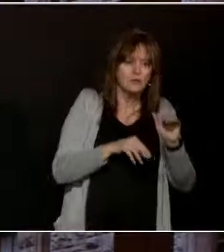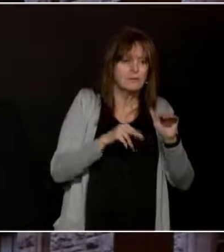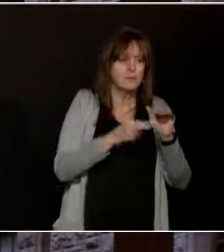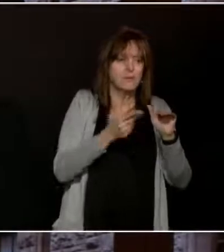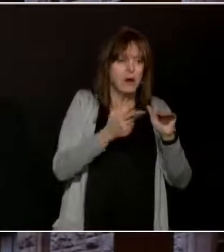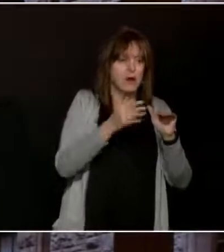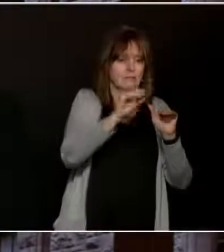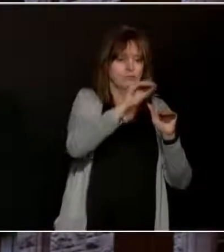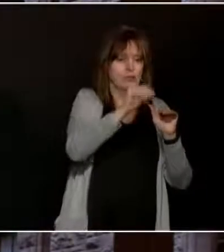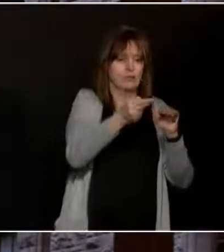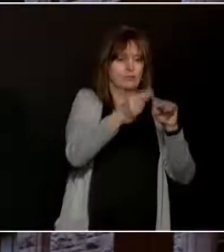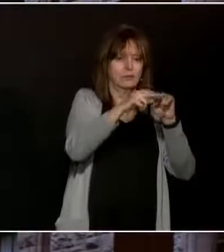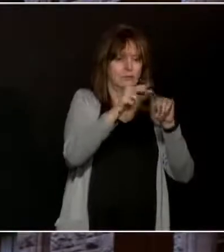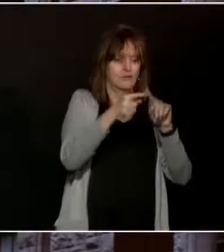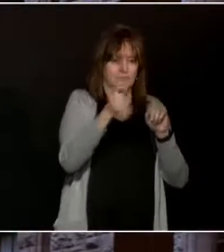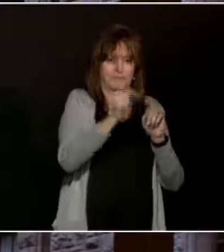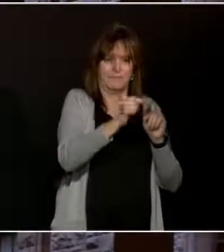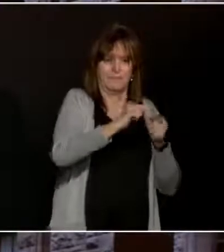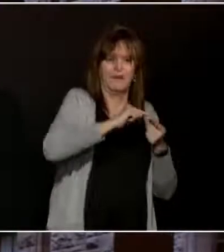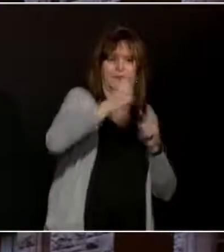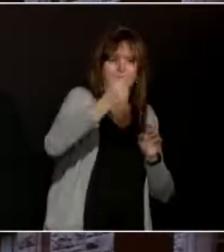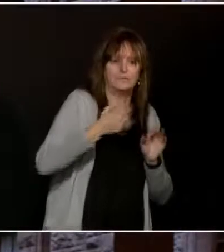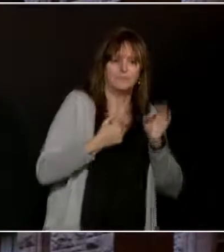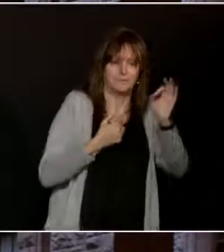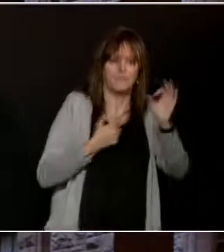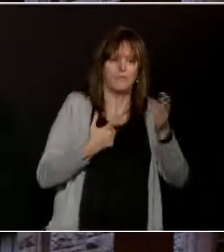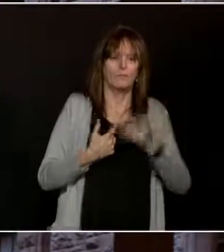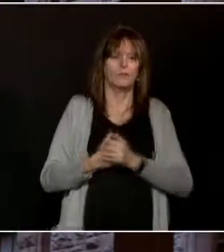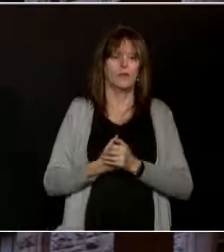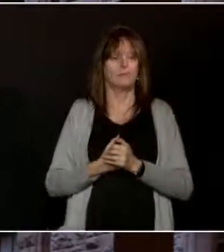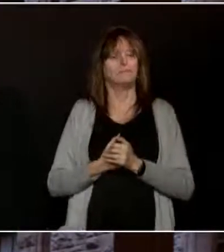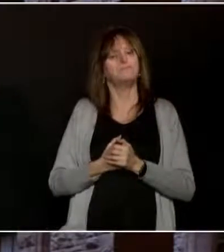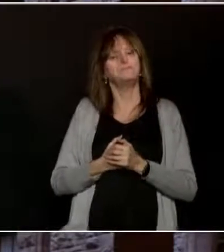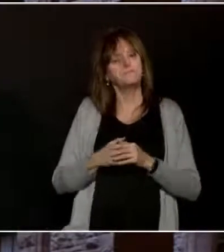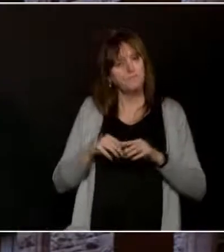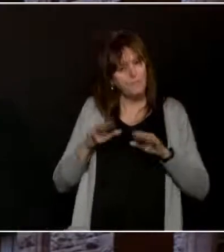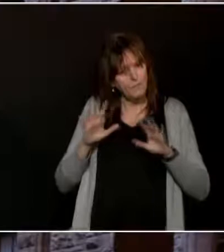that in-between period that Dr. Brown talked about, where we